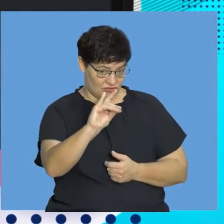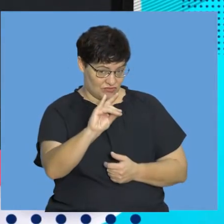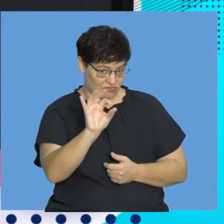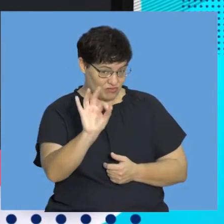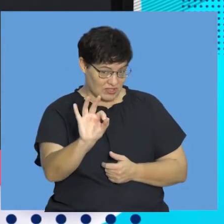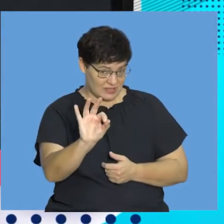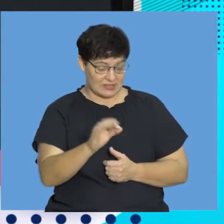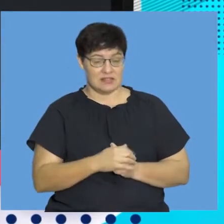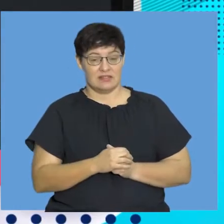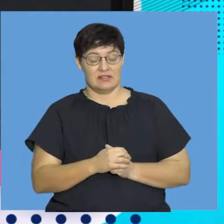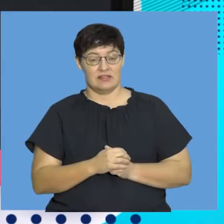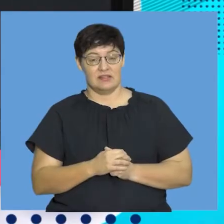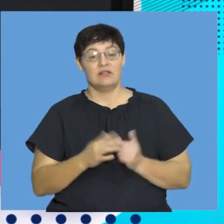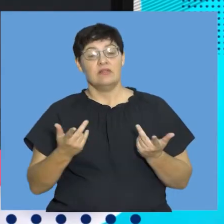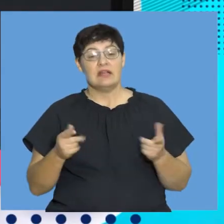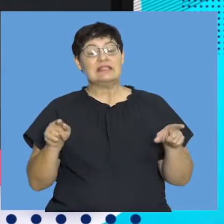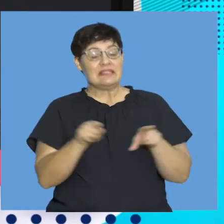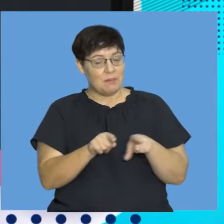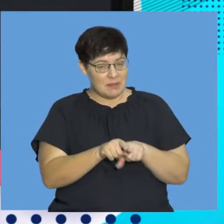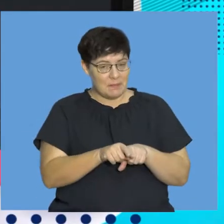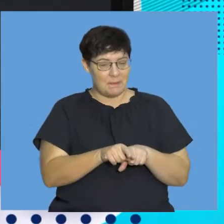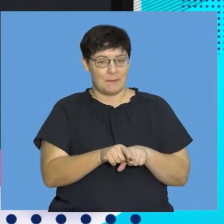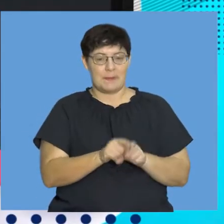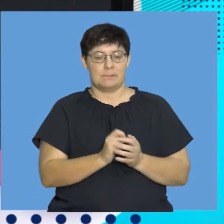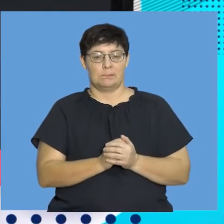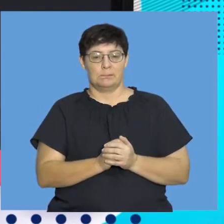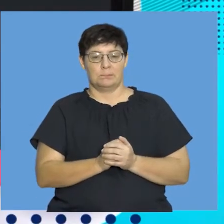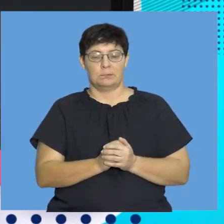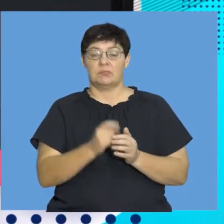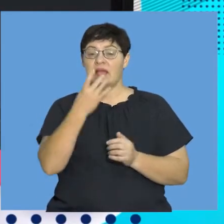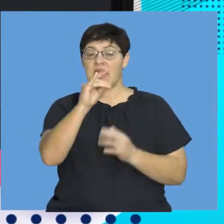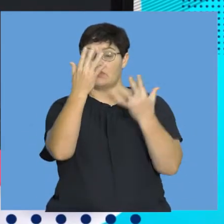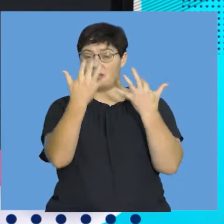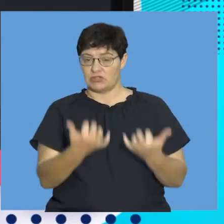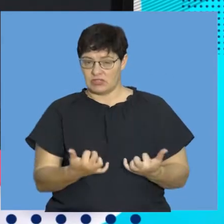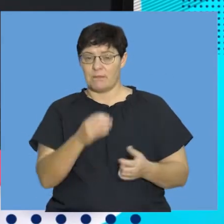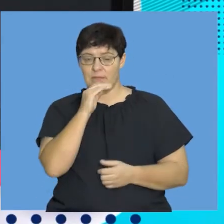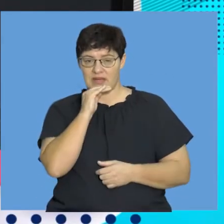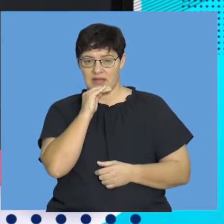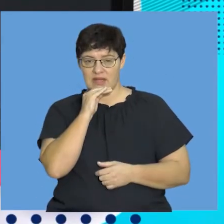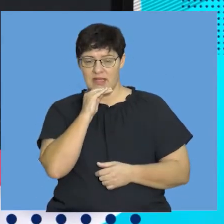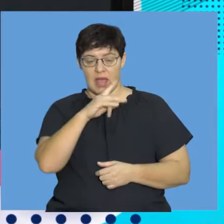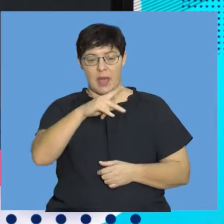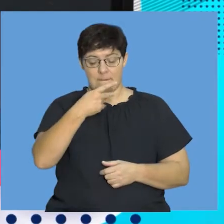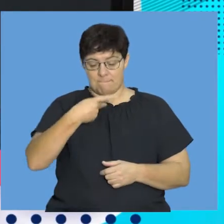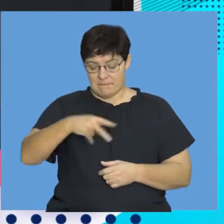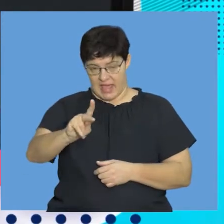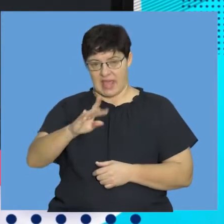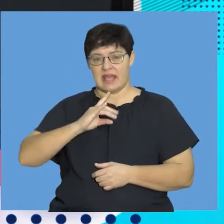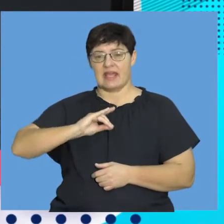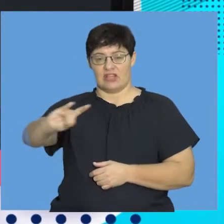cash, right? So, by the same token, when we're talking about a cash budget, we talk about cash